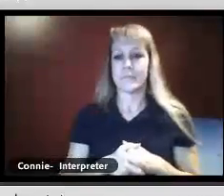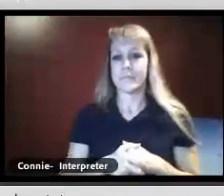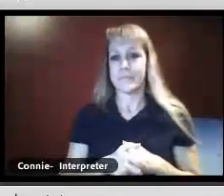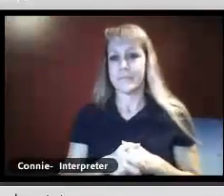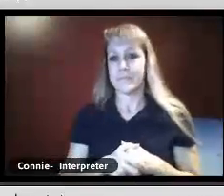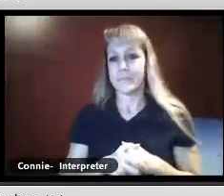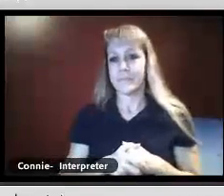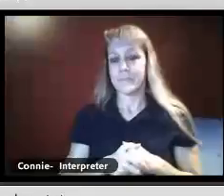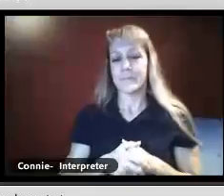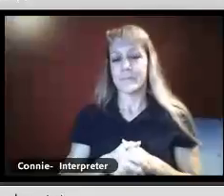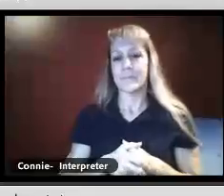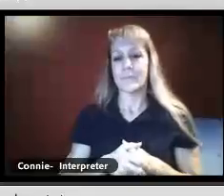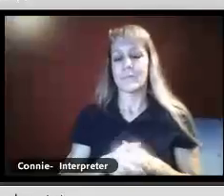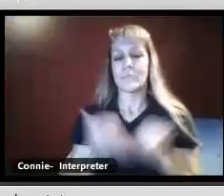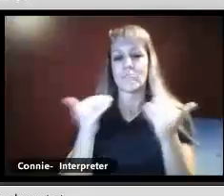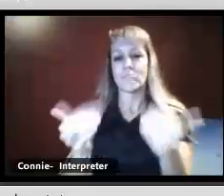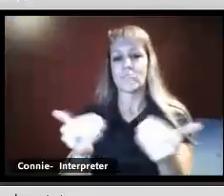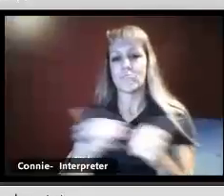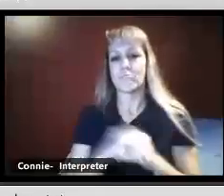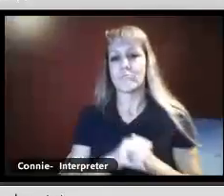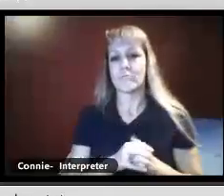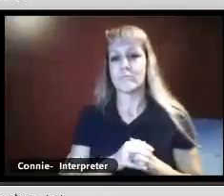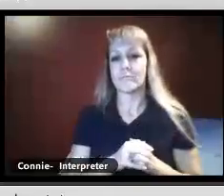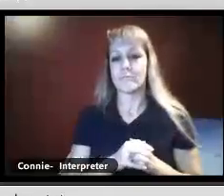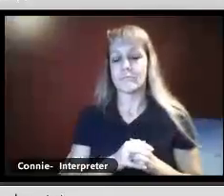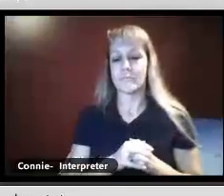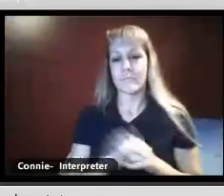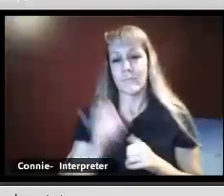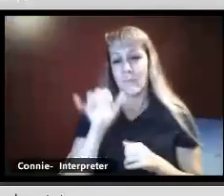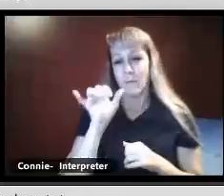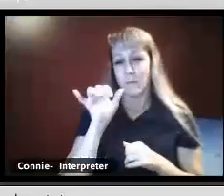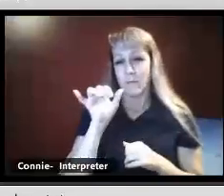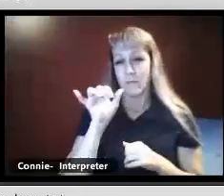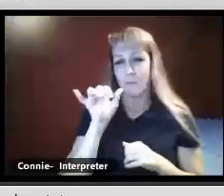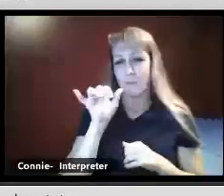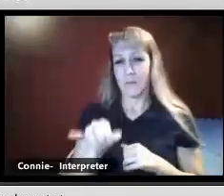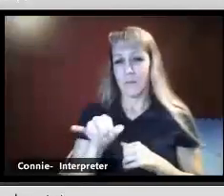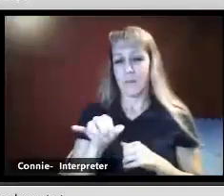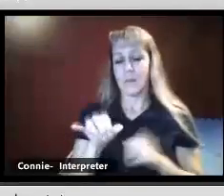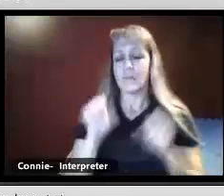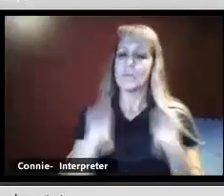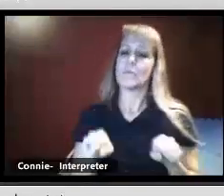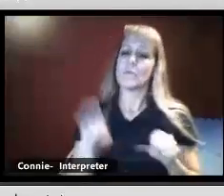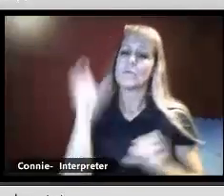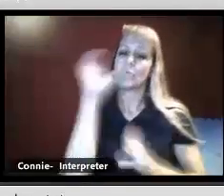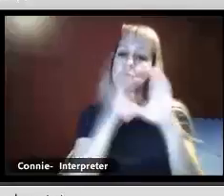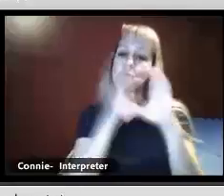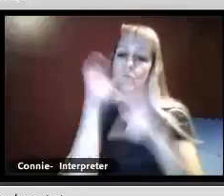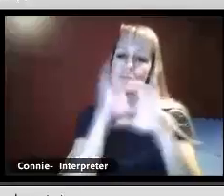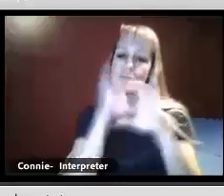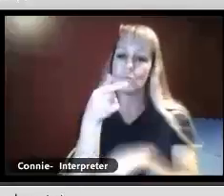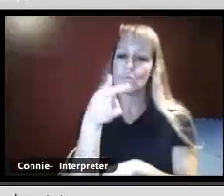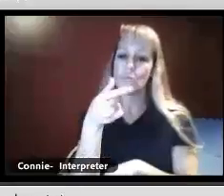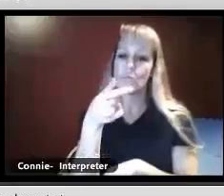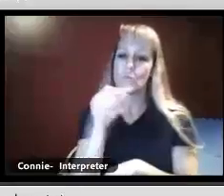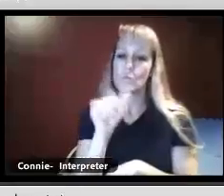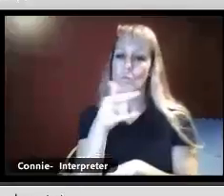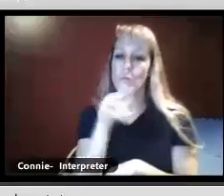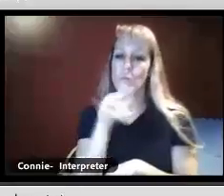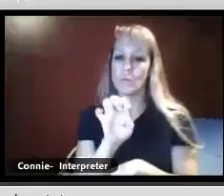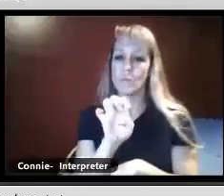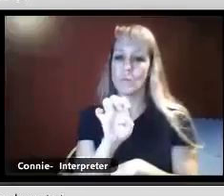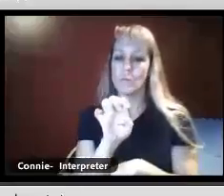I'm going to take a moment and let you do that. What this allows you to do is to search Google and to